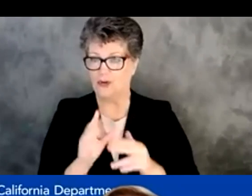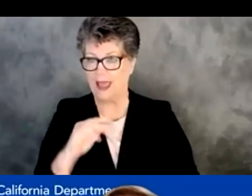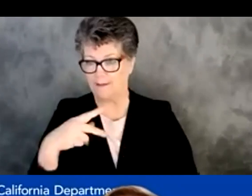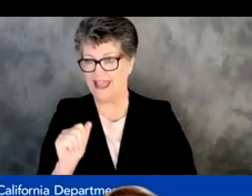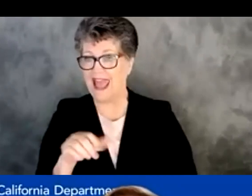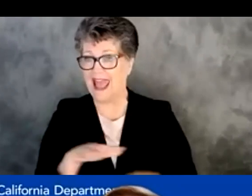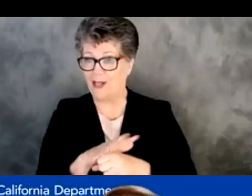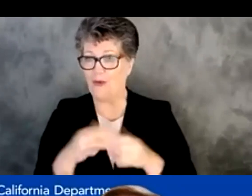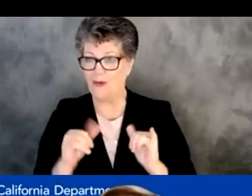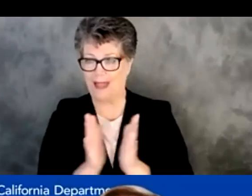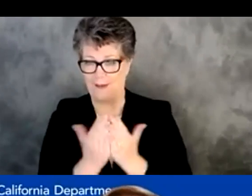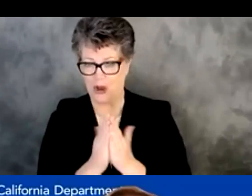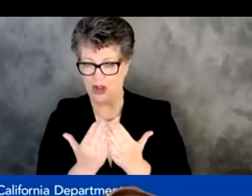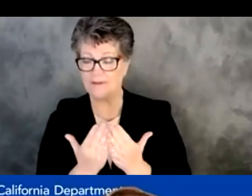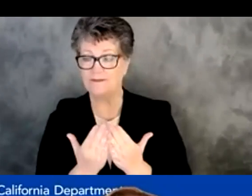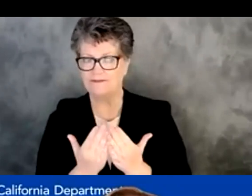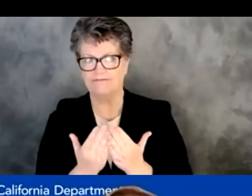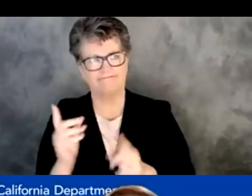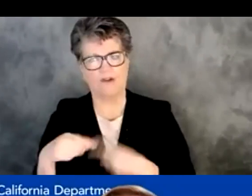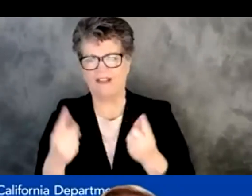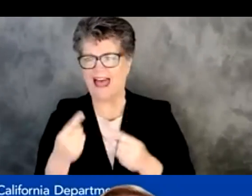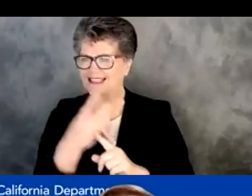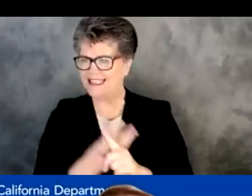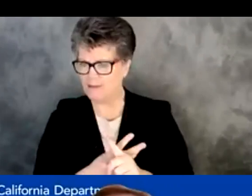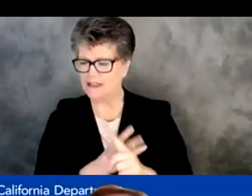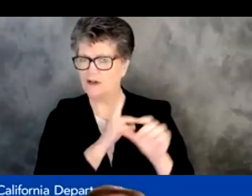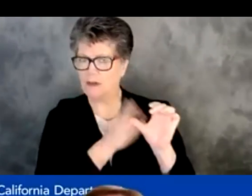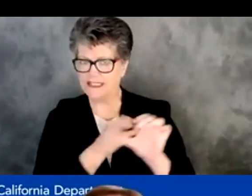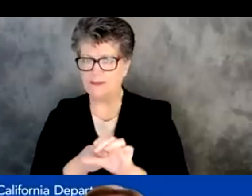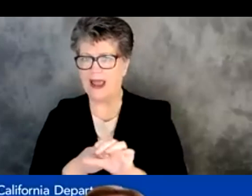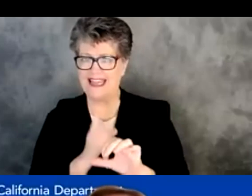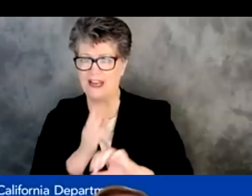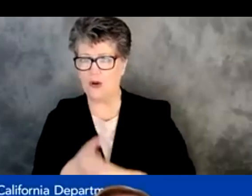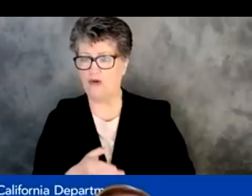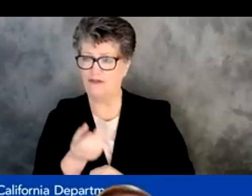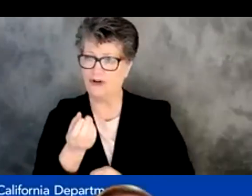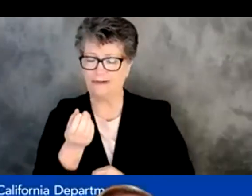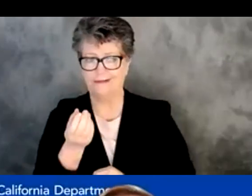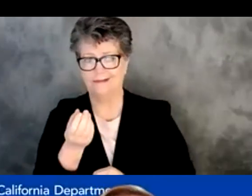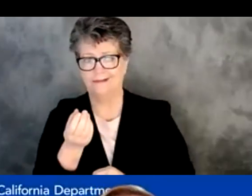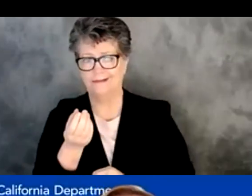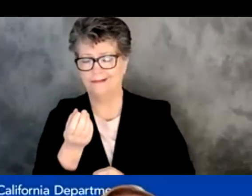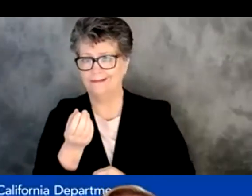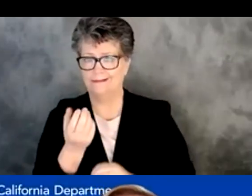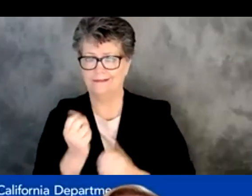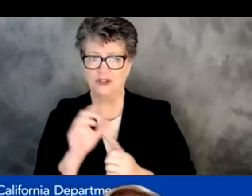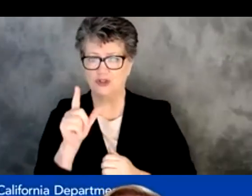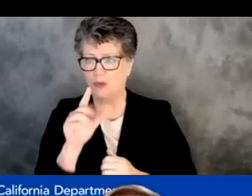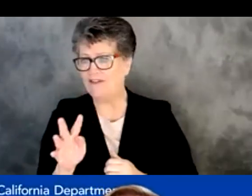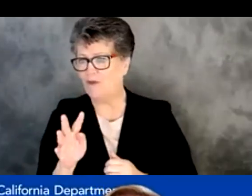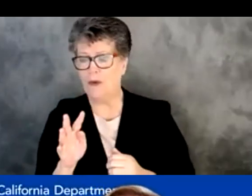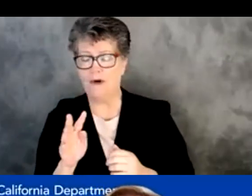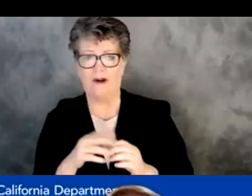local playbook. Over the last 6 months, we've participated in over 24 local age and disability friendly